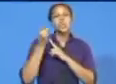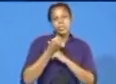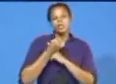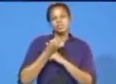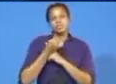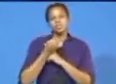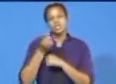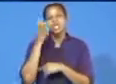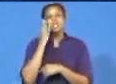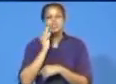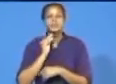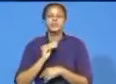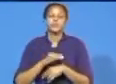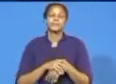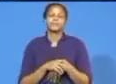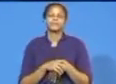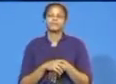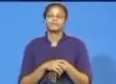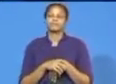circumstances are.